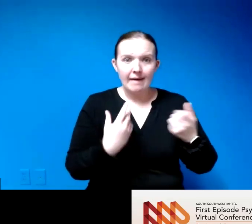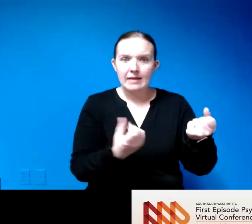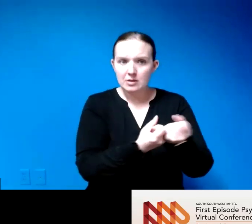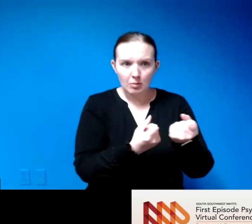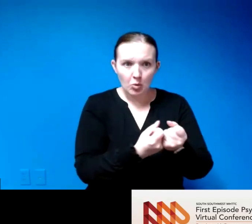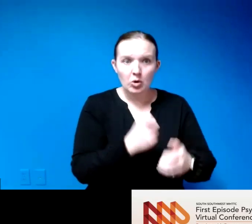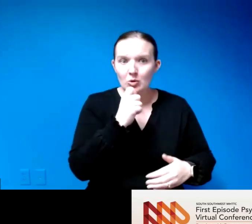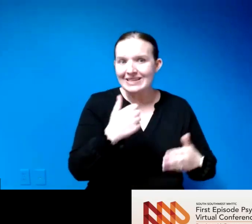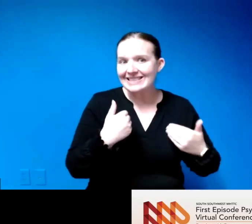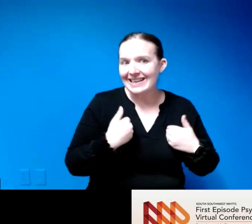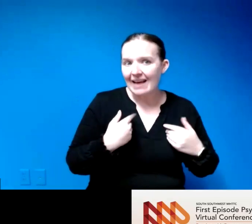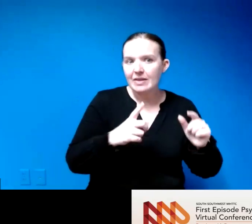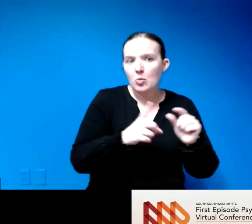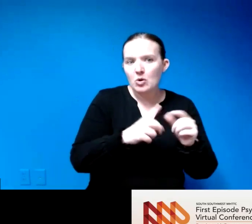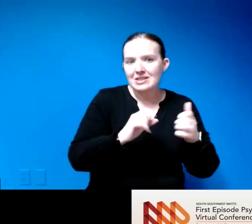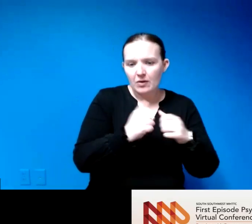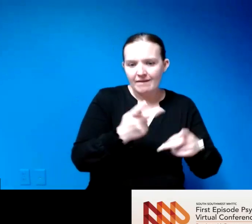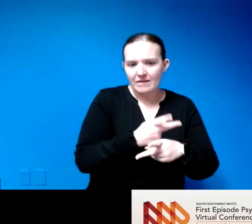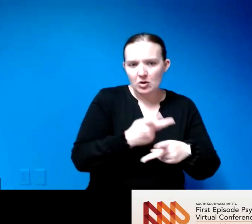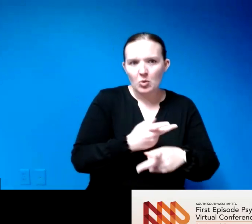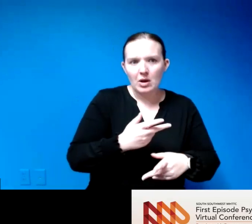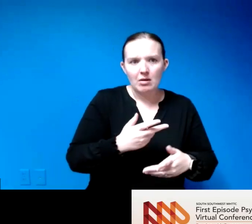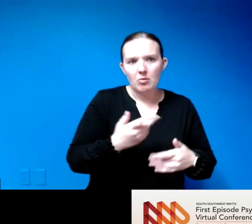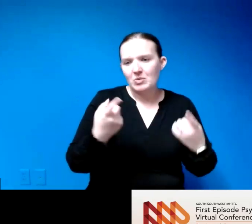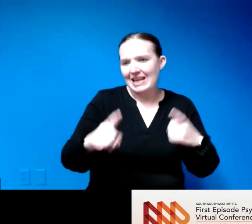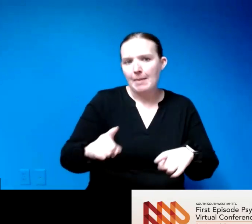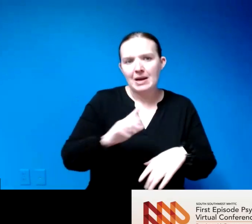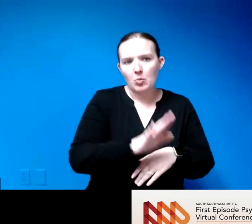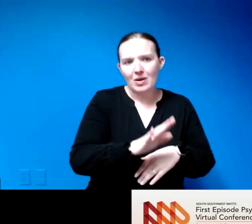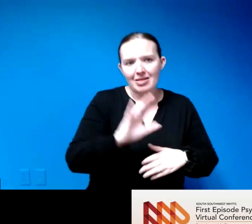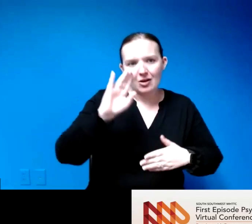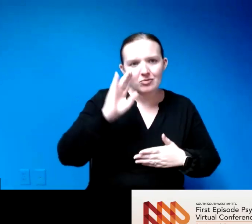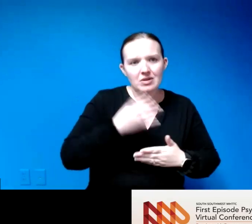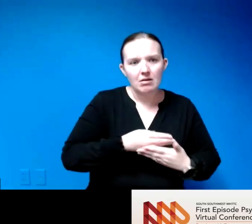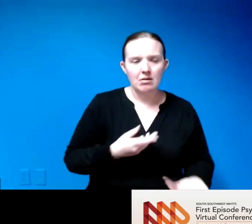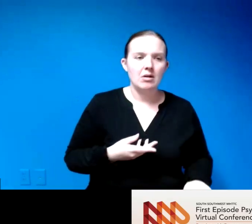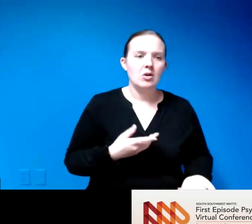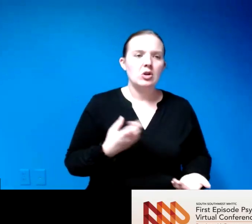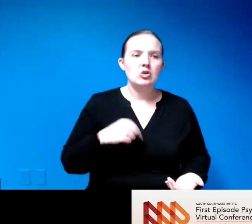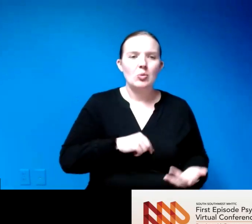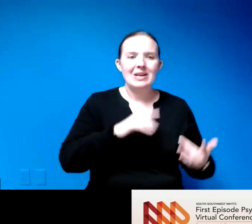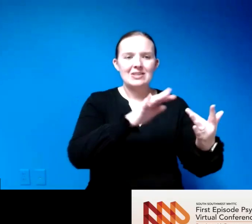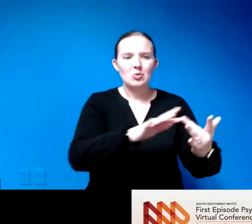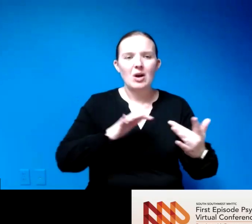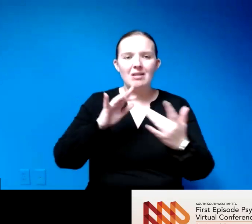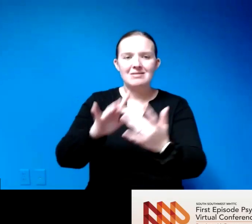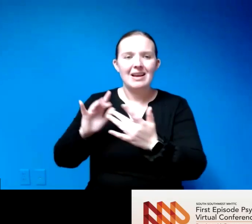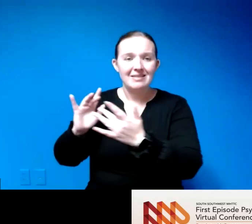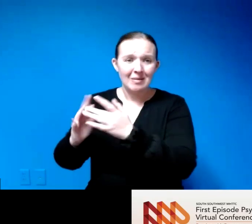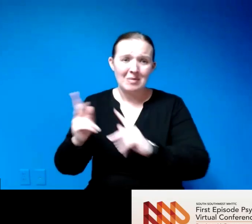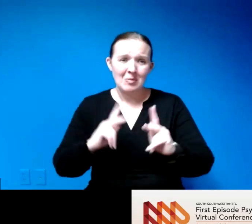doesn't even have the words to figure out what my son may be going through? So reaching out to people who probably need us the